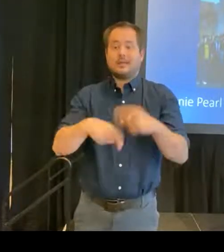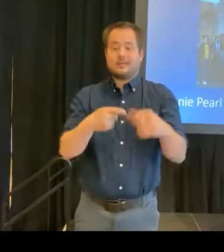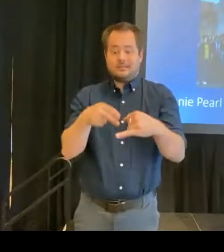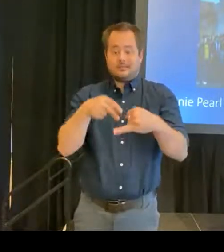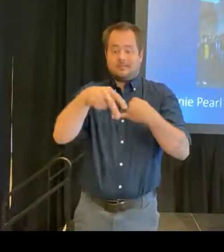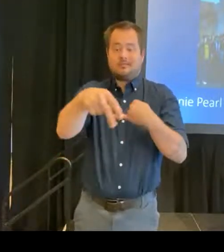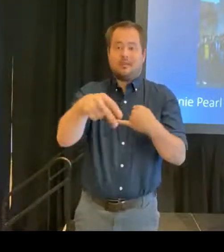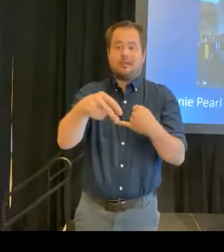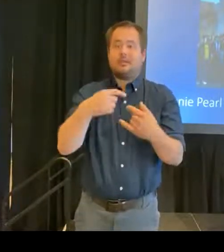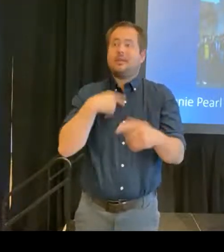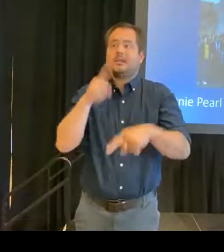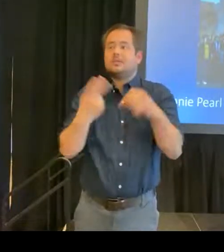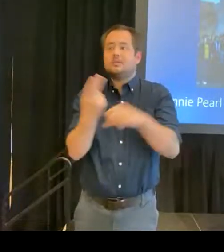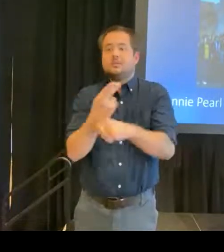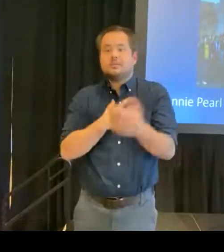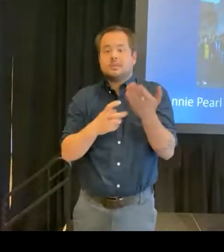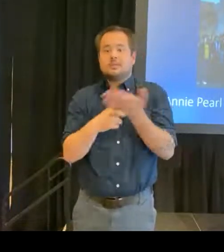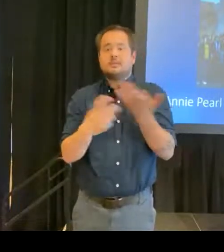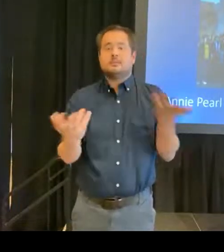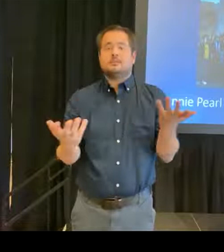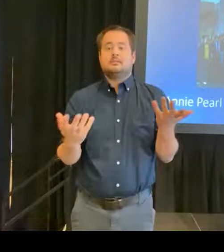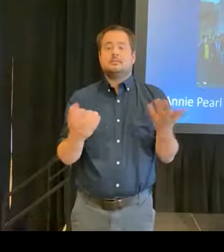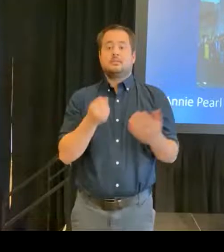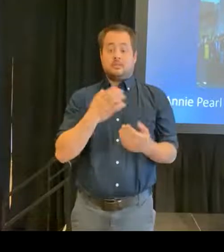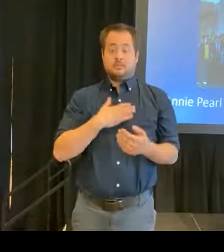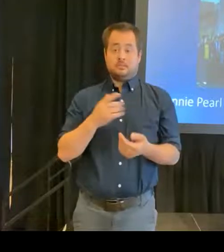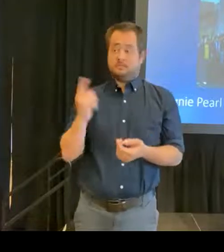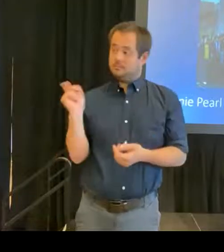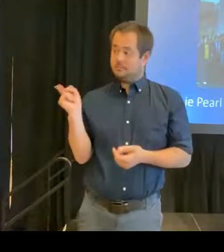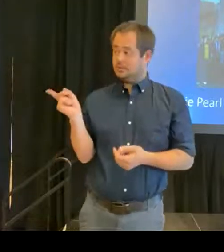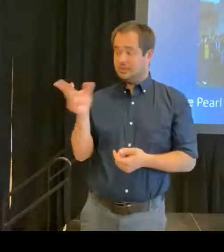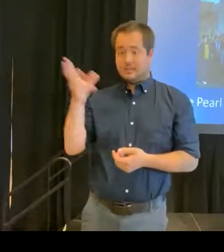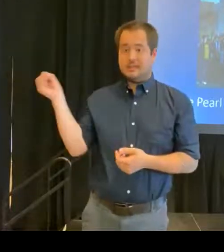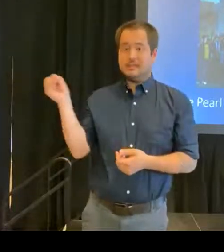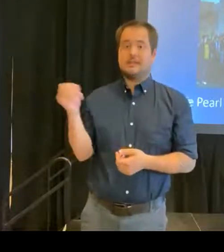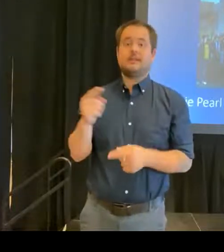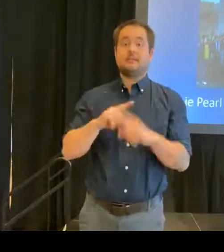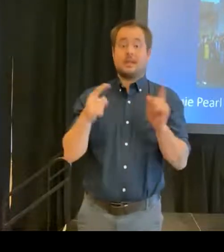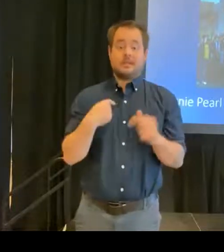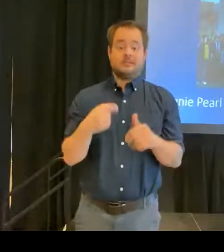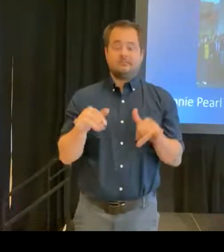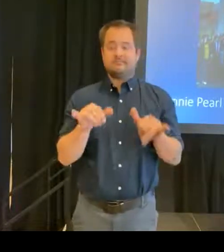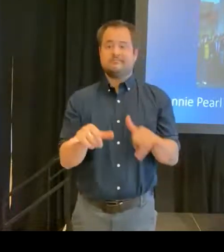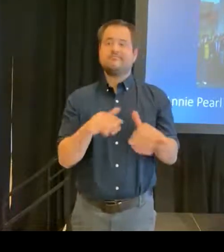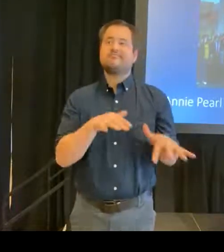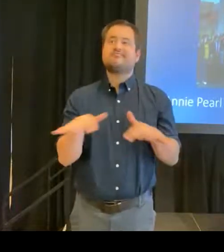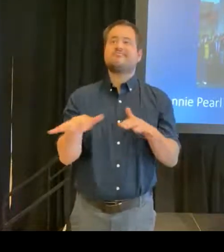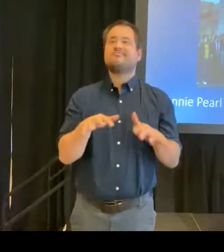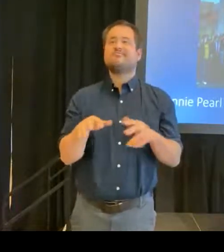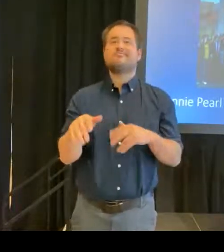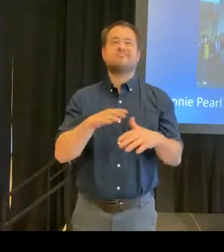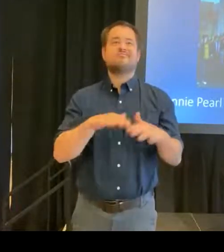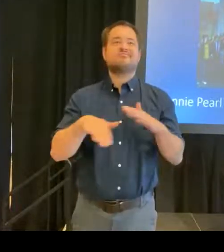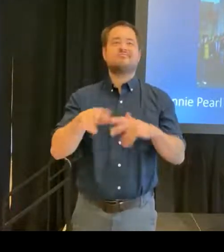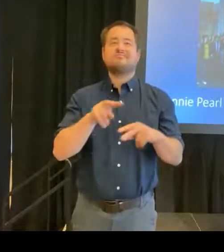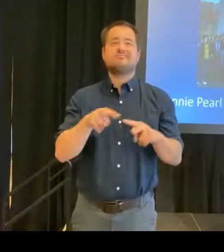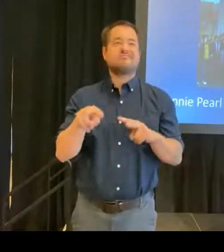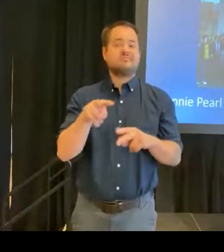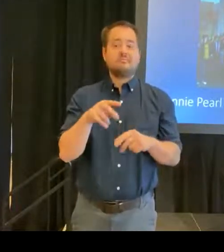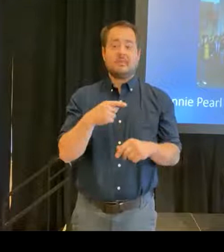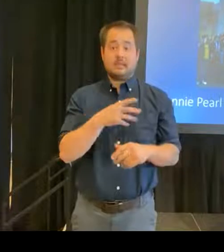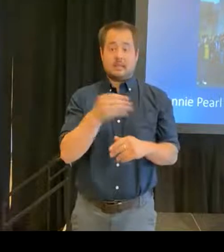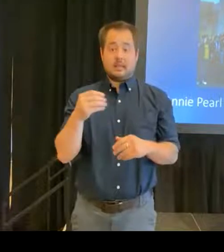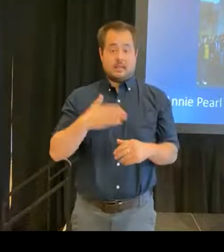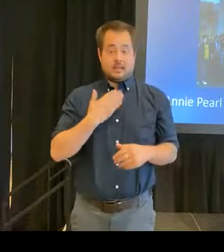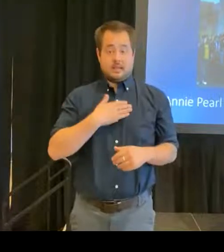So what happened is she left, and I hung around, middle around, and I met this young man by the name